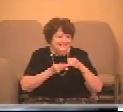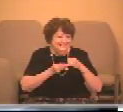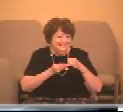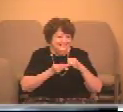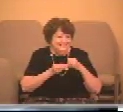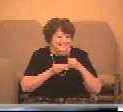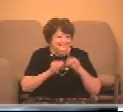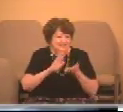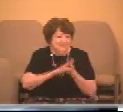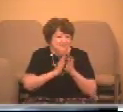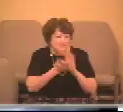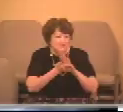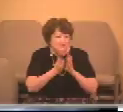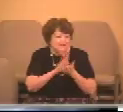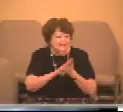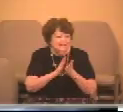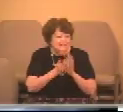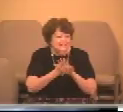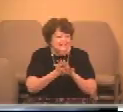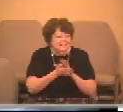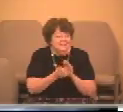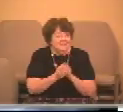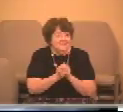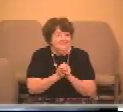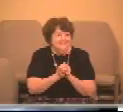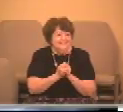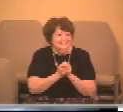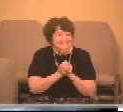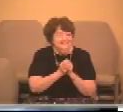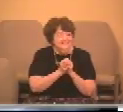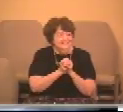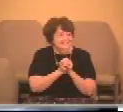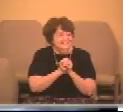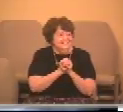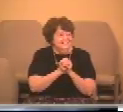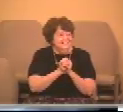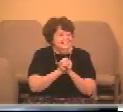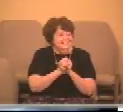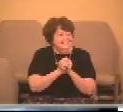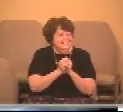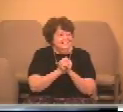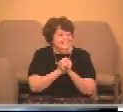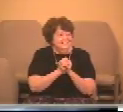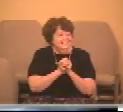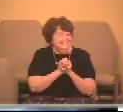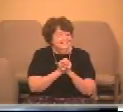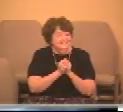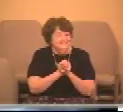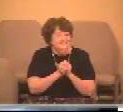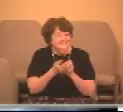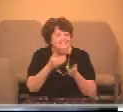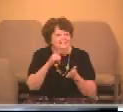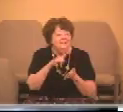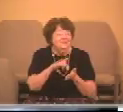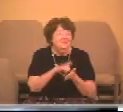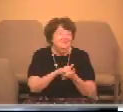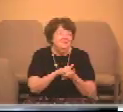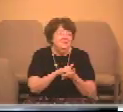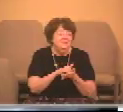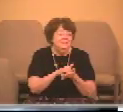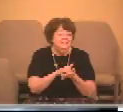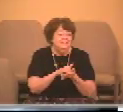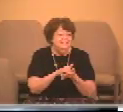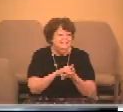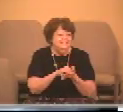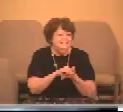Katie Aaron, sitting in the back, we'll need breakfast when we're done. Okay, just so that you know. Okay. Actually, this is a pot of